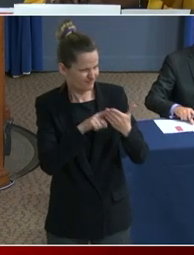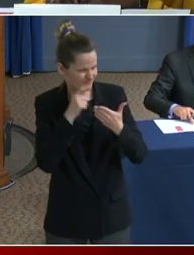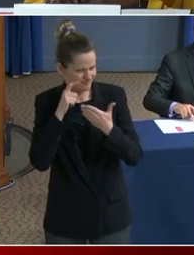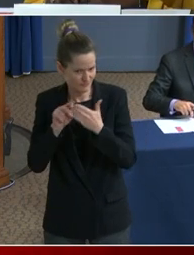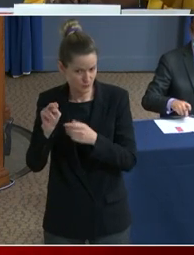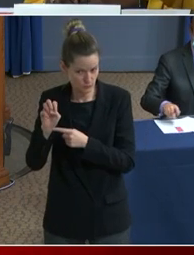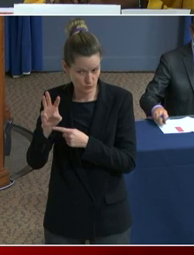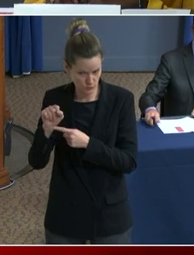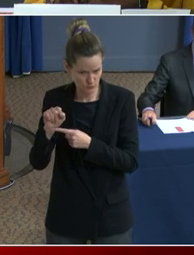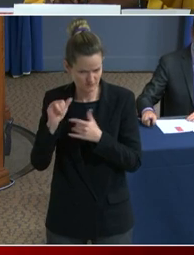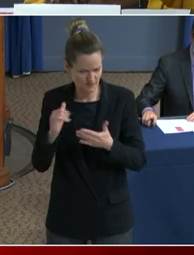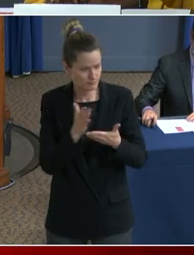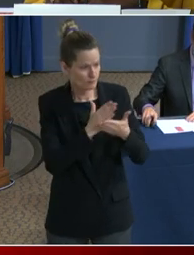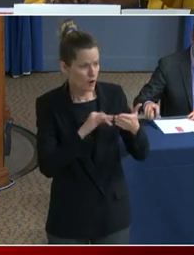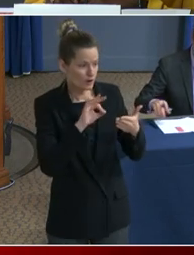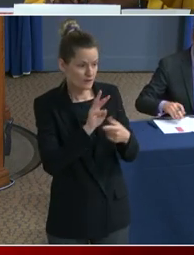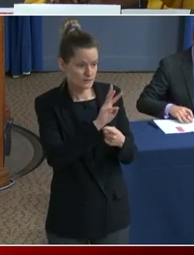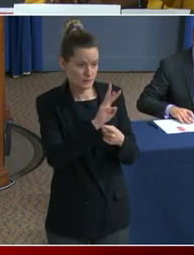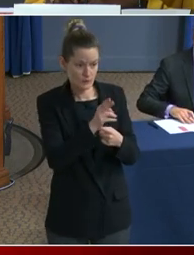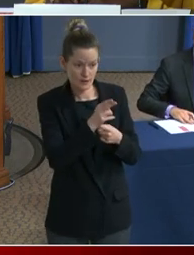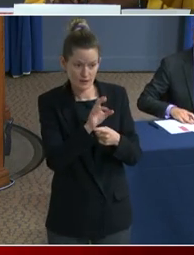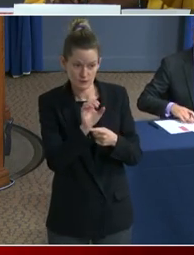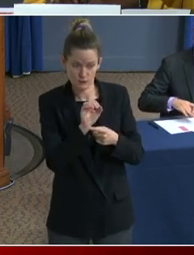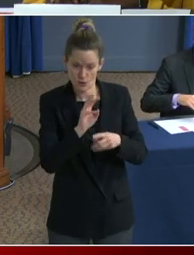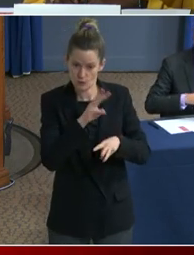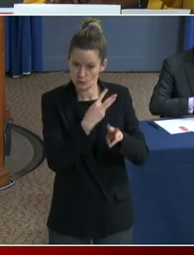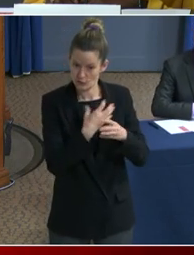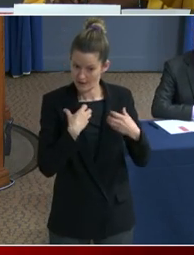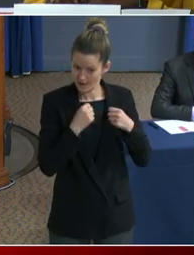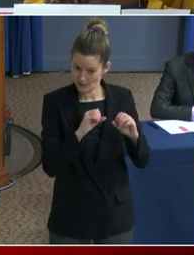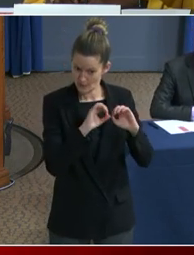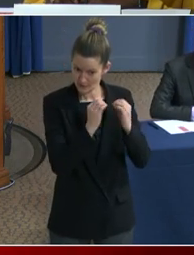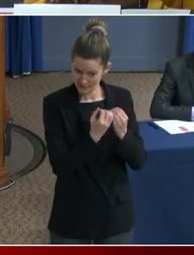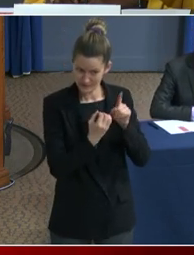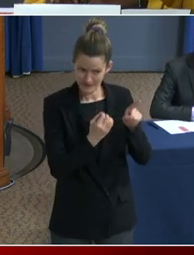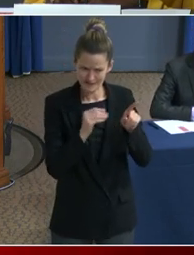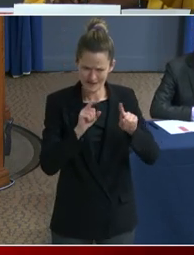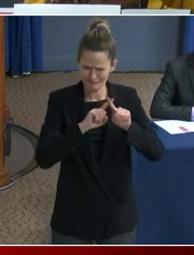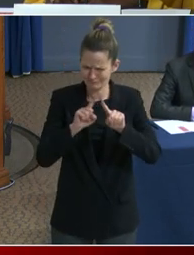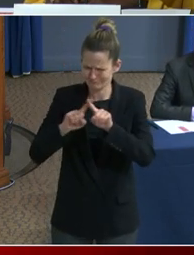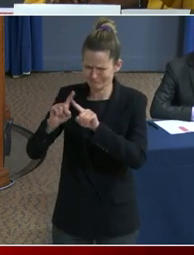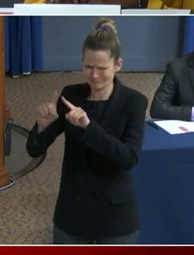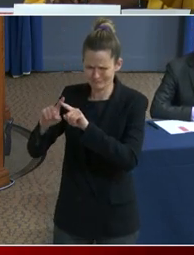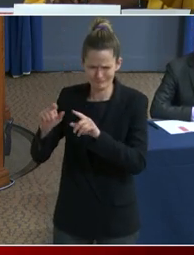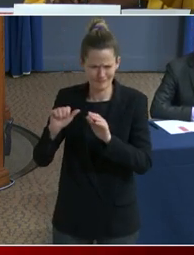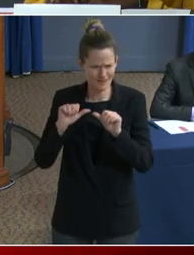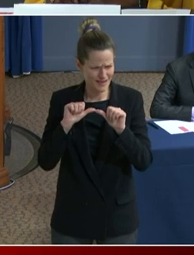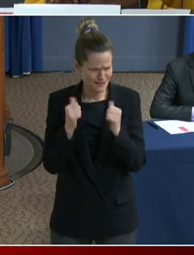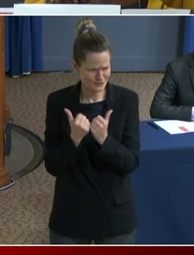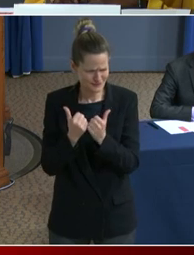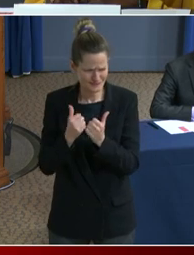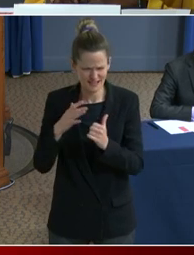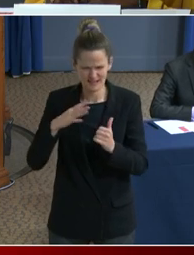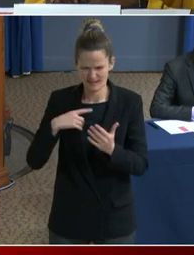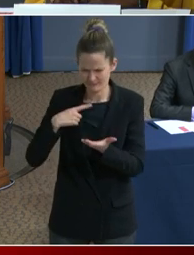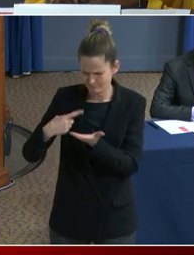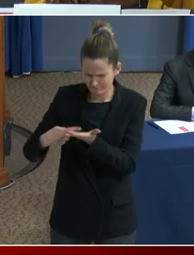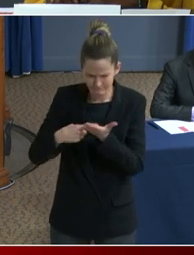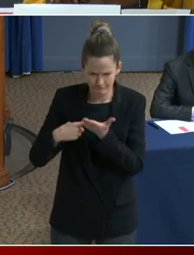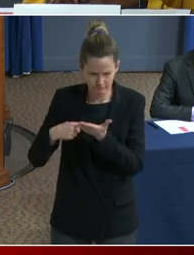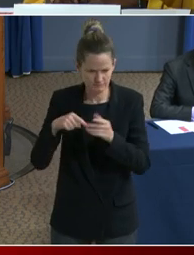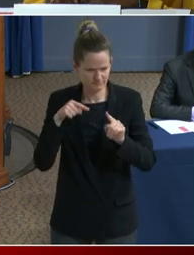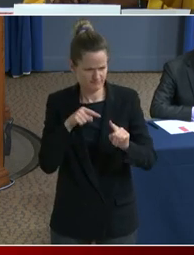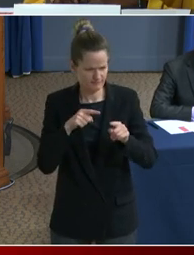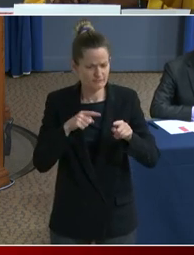U.S. government, SARS-CoV-2 interagency group, have designated this variant strain a variant of